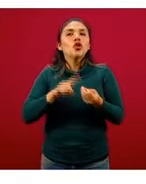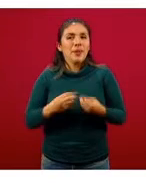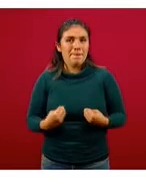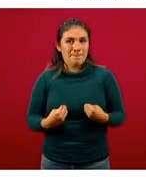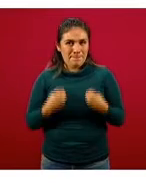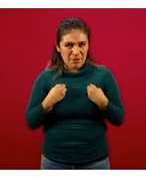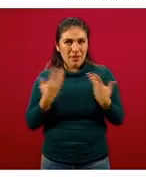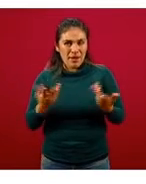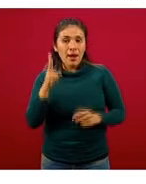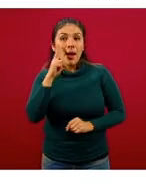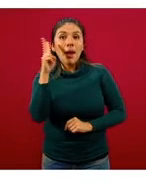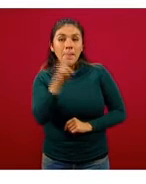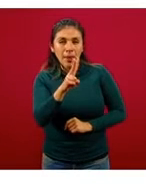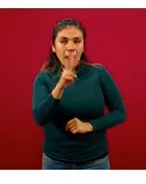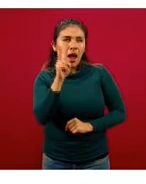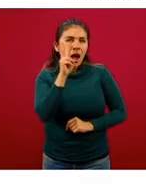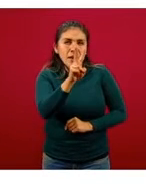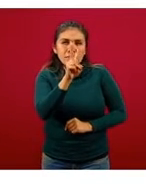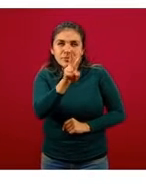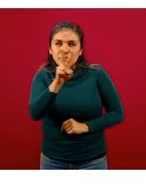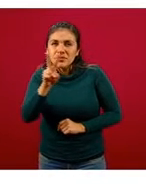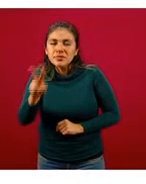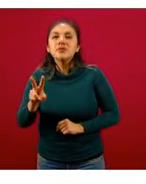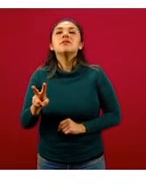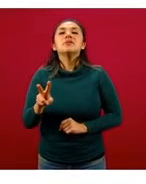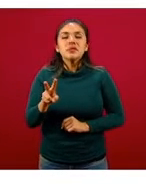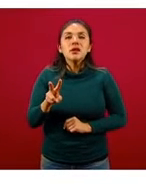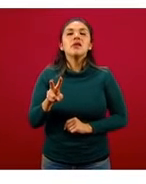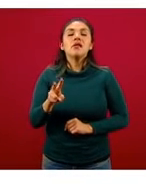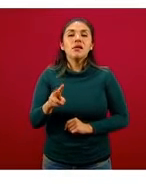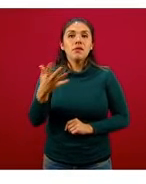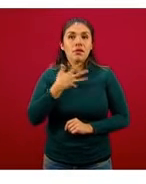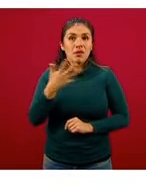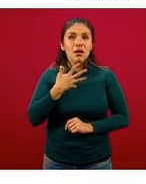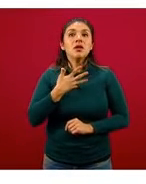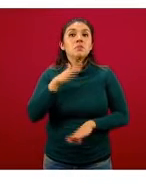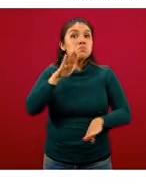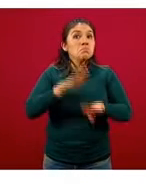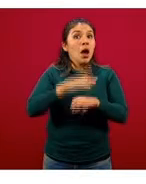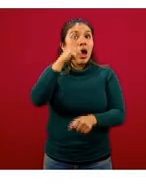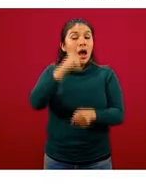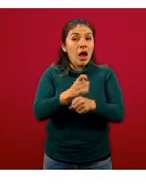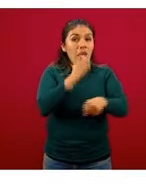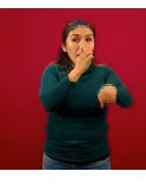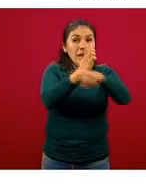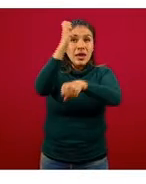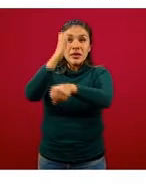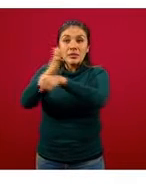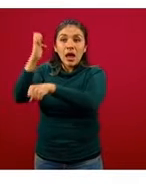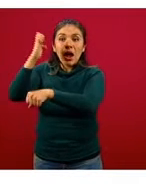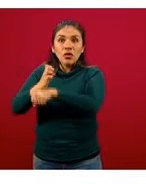meaning how are these 29,616 cases distributed per state,